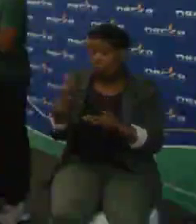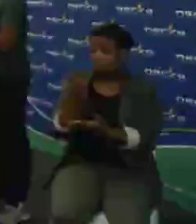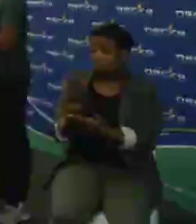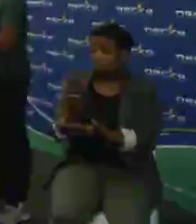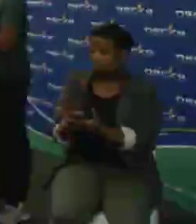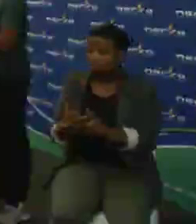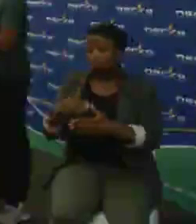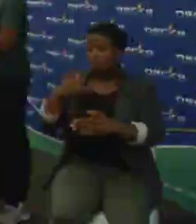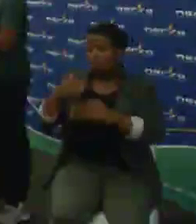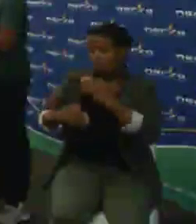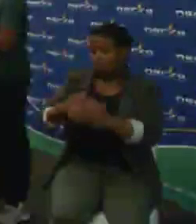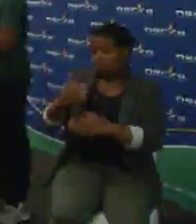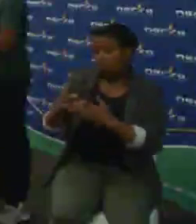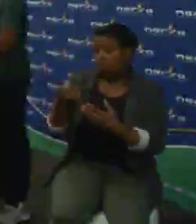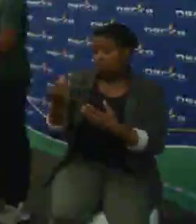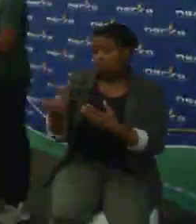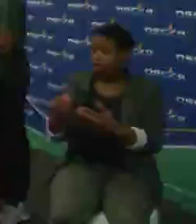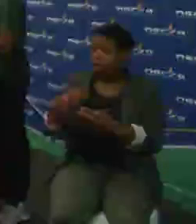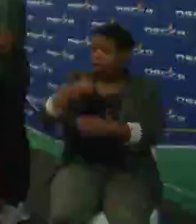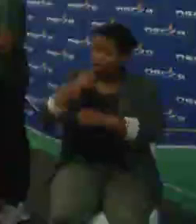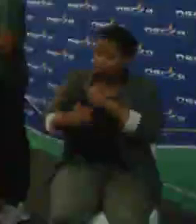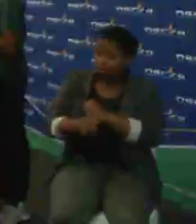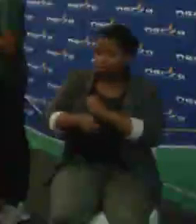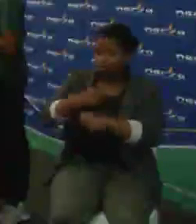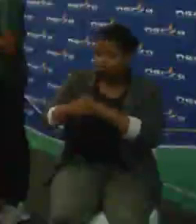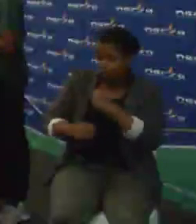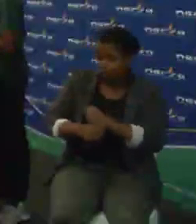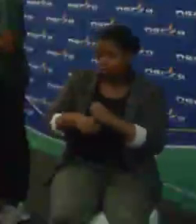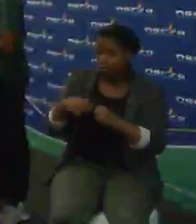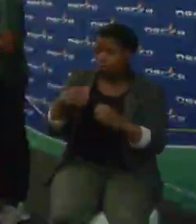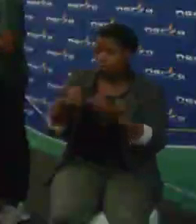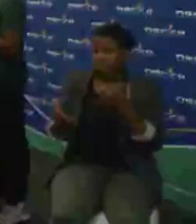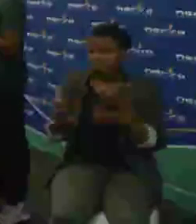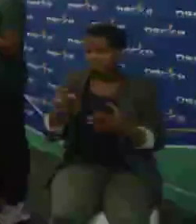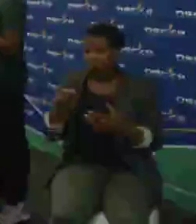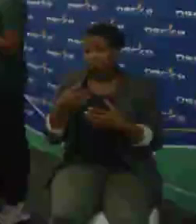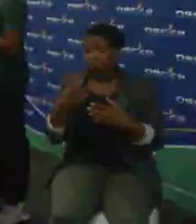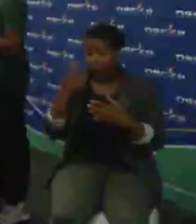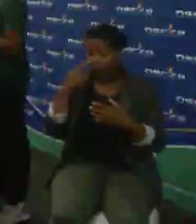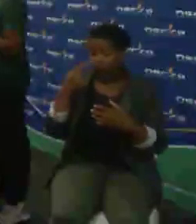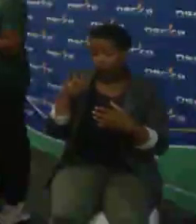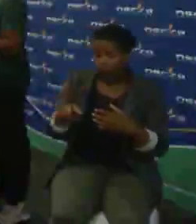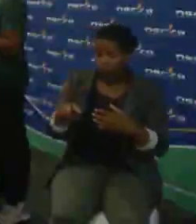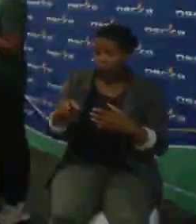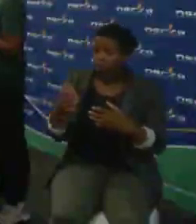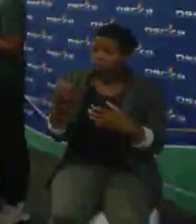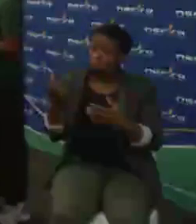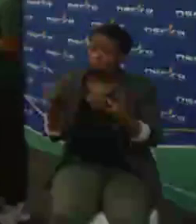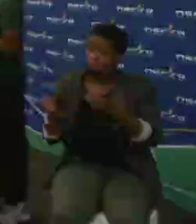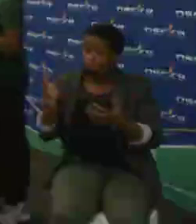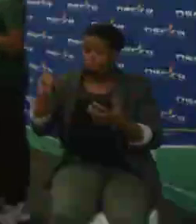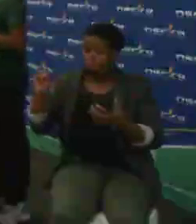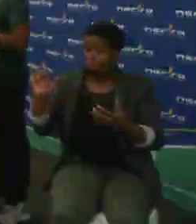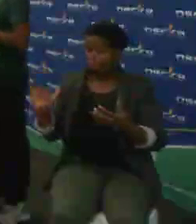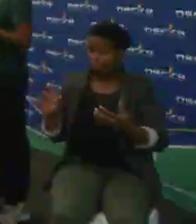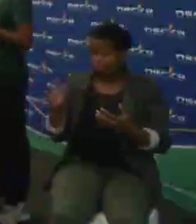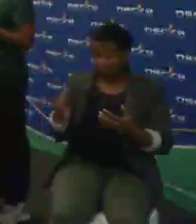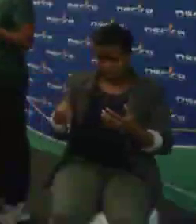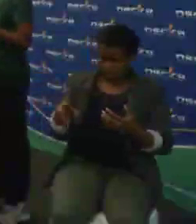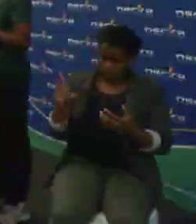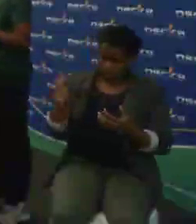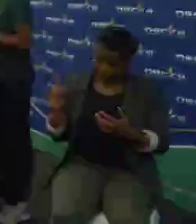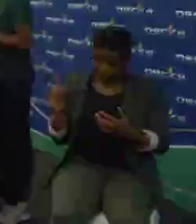every year, you will see, which we would like to have it maybe once every 3 or 5 years when the MYPD reopens, and then we can have